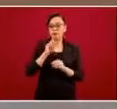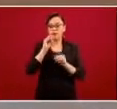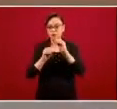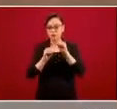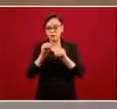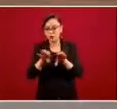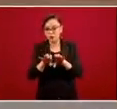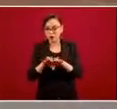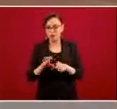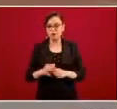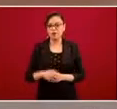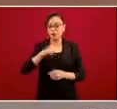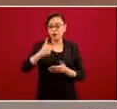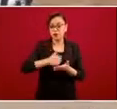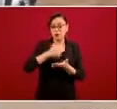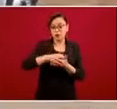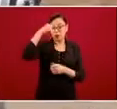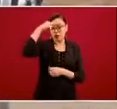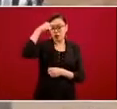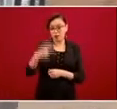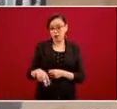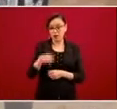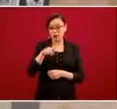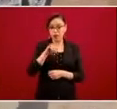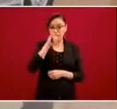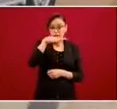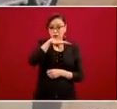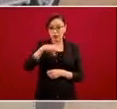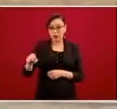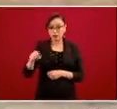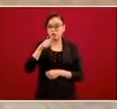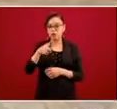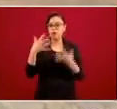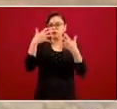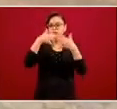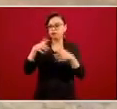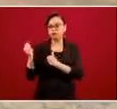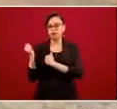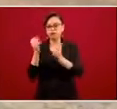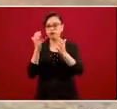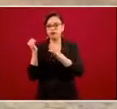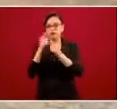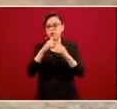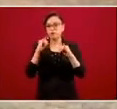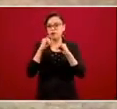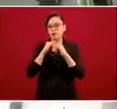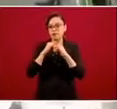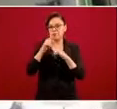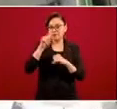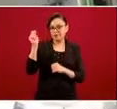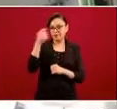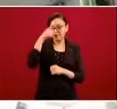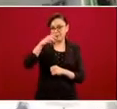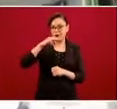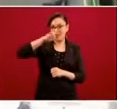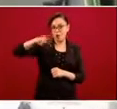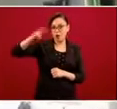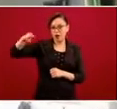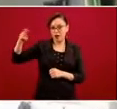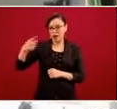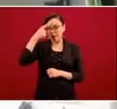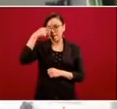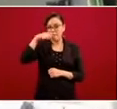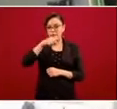the eventual repairment of a set number of ventilators. So IMSS transports